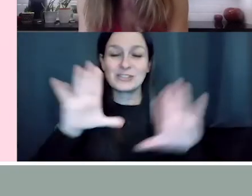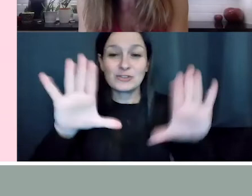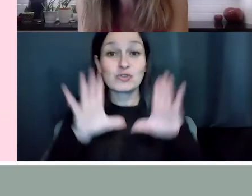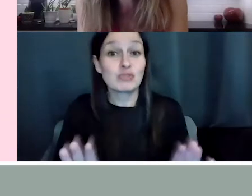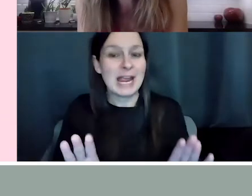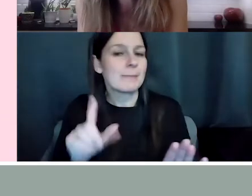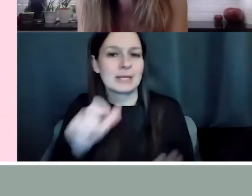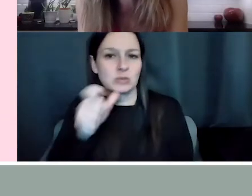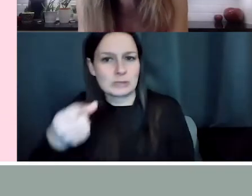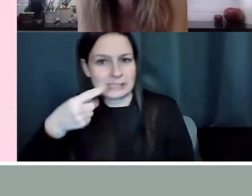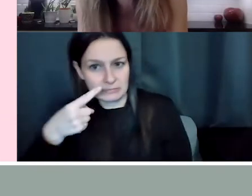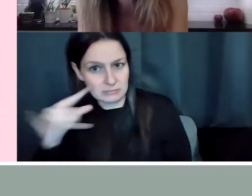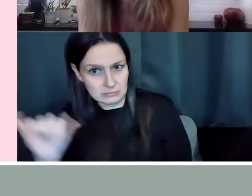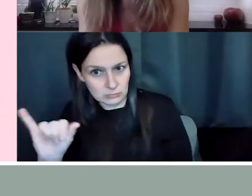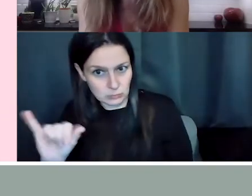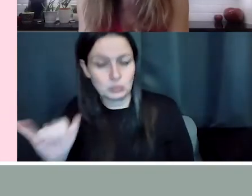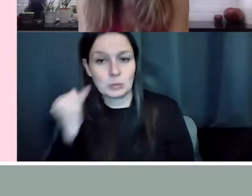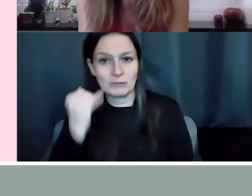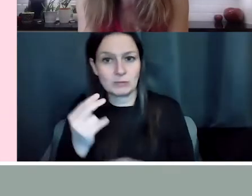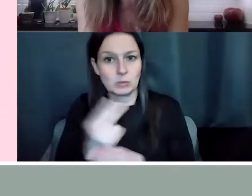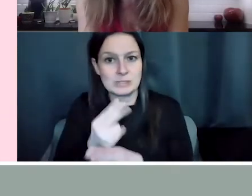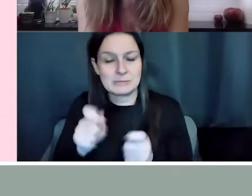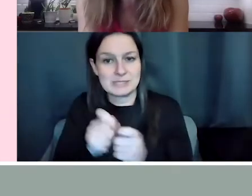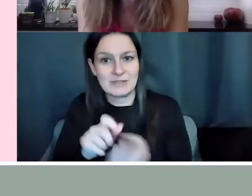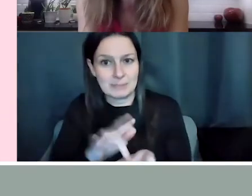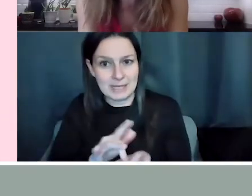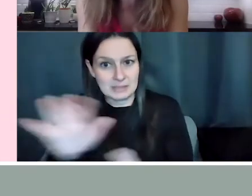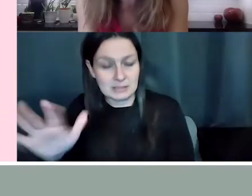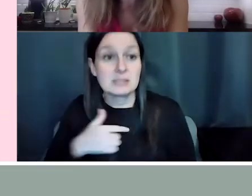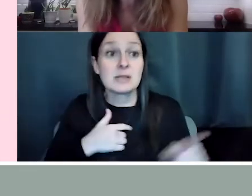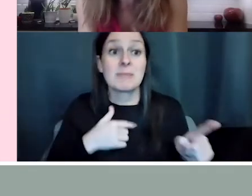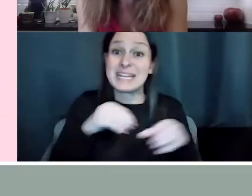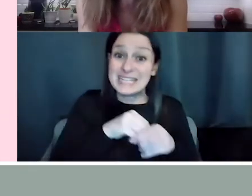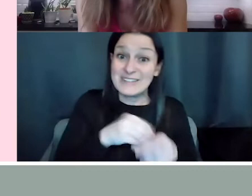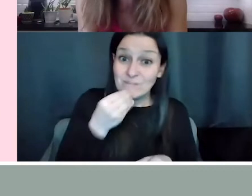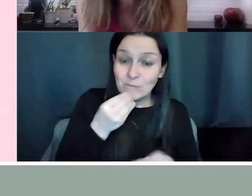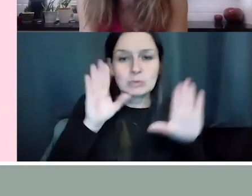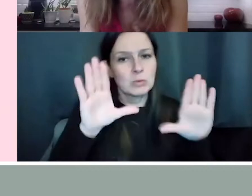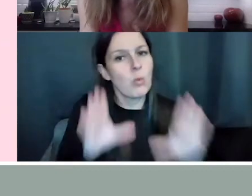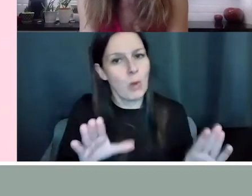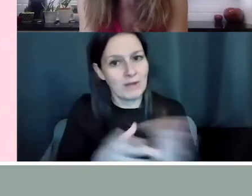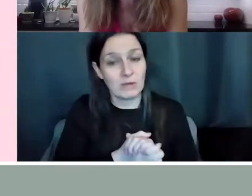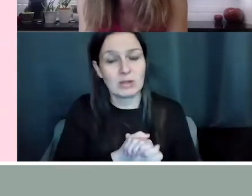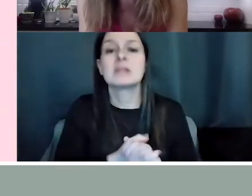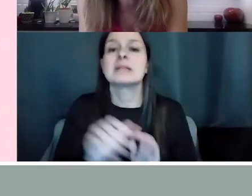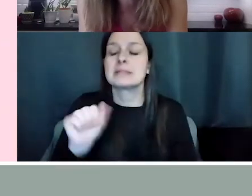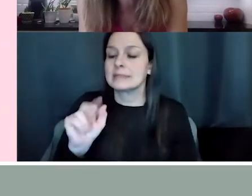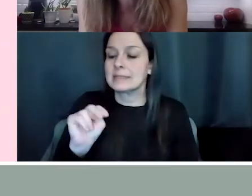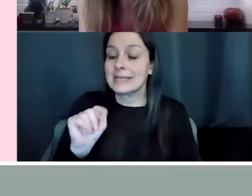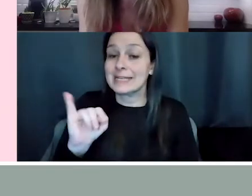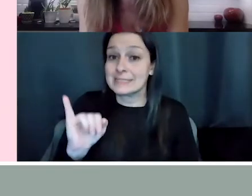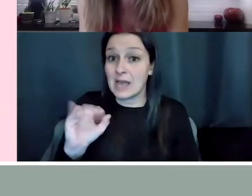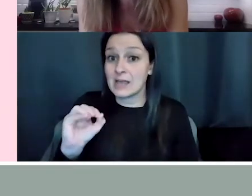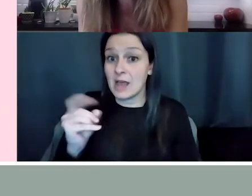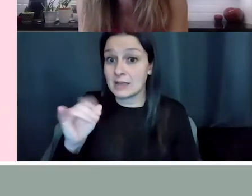However, using turmeric in food is wonderful. It is not only an antioxidant, it is very potent